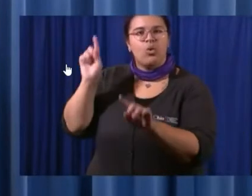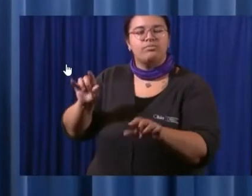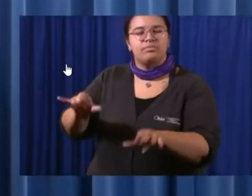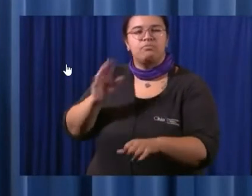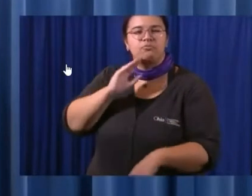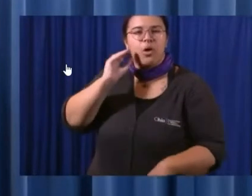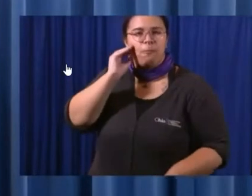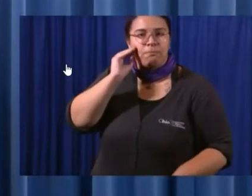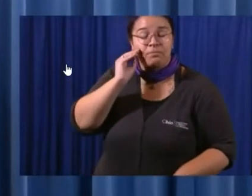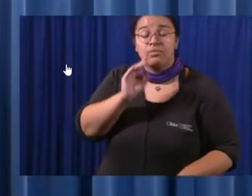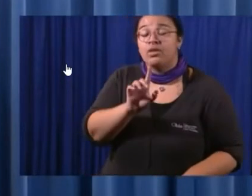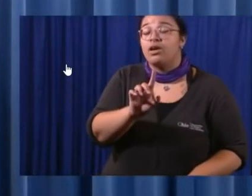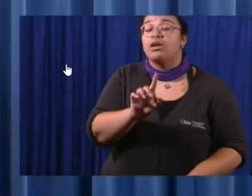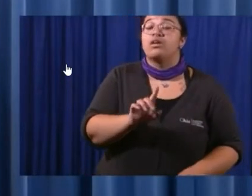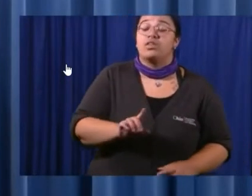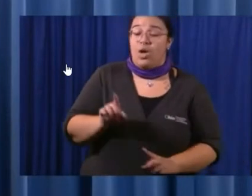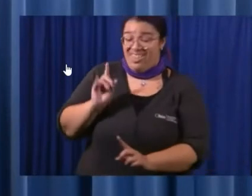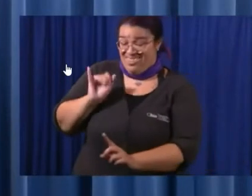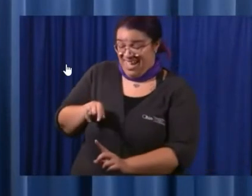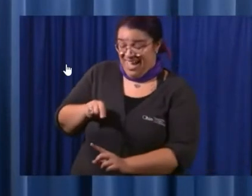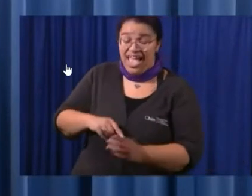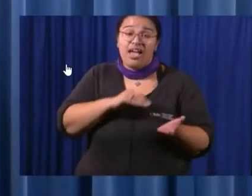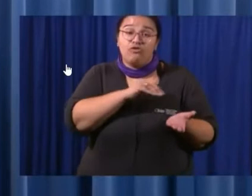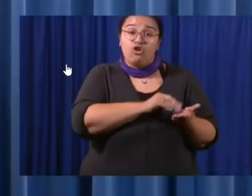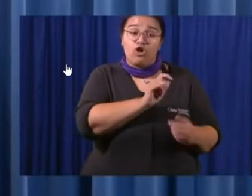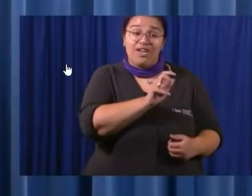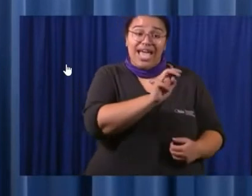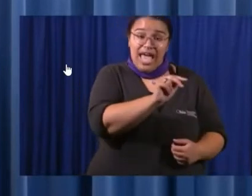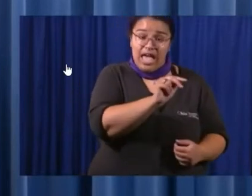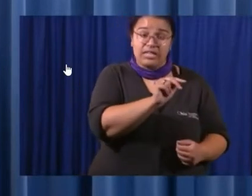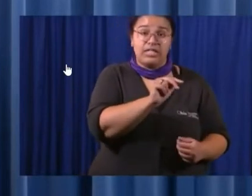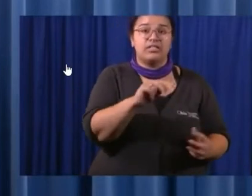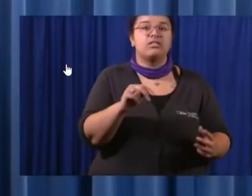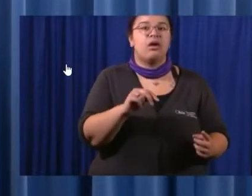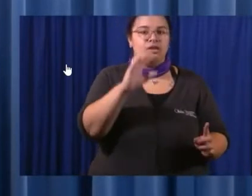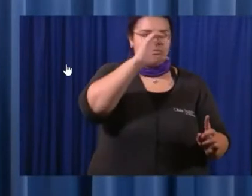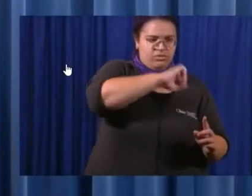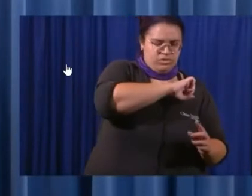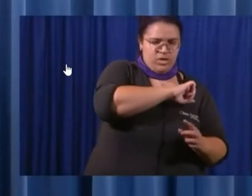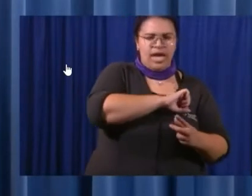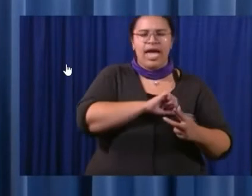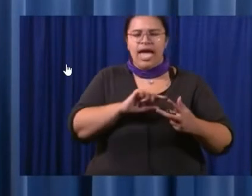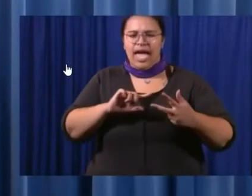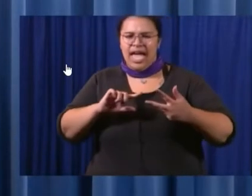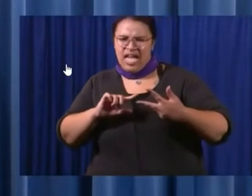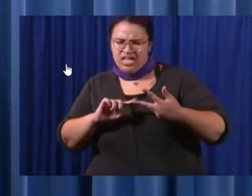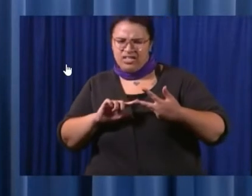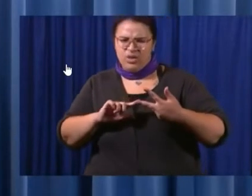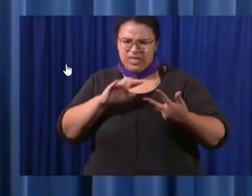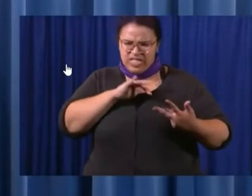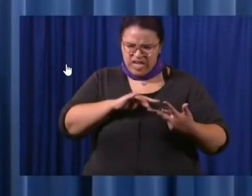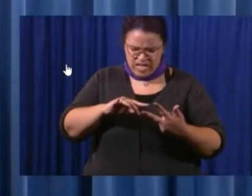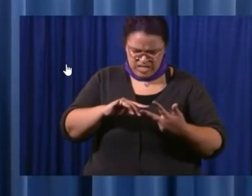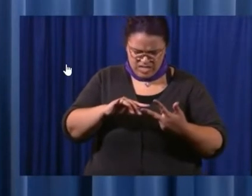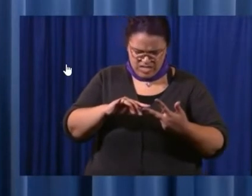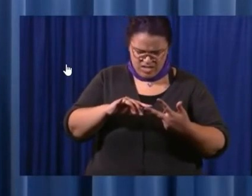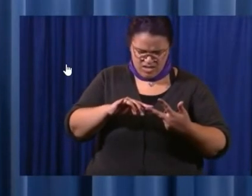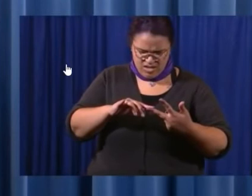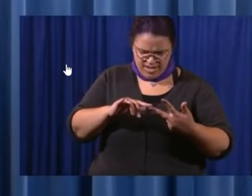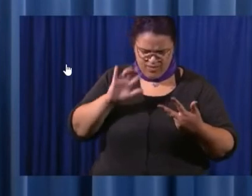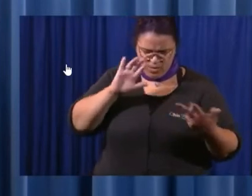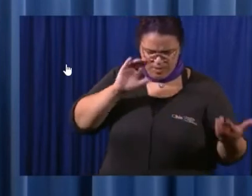early antibody testing, and the recent national antibody studies, when you combine that with 22 major countries in Europe and